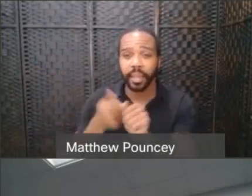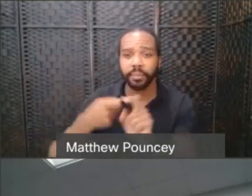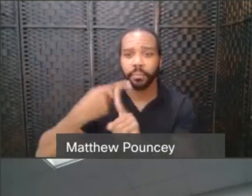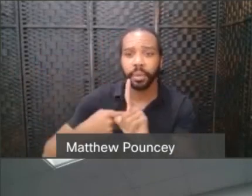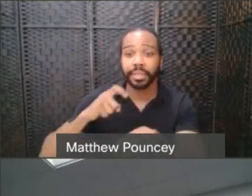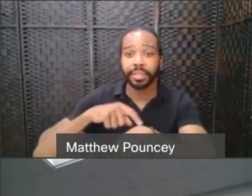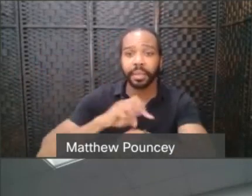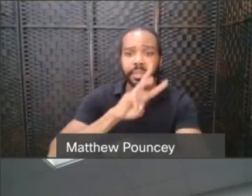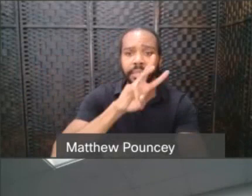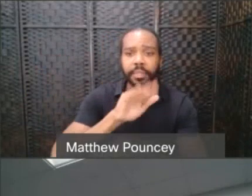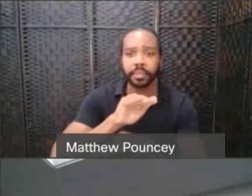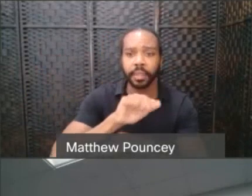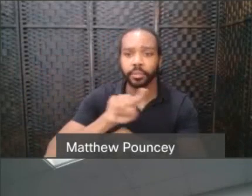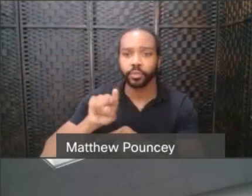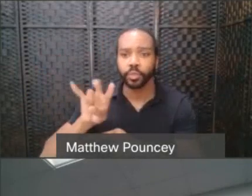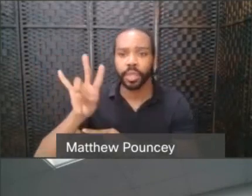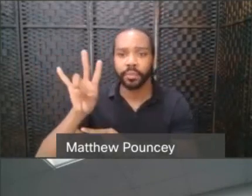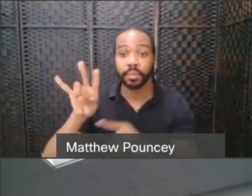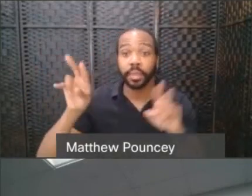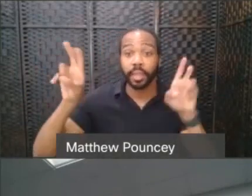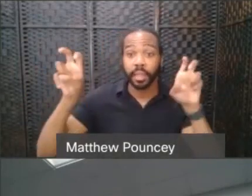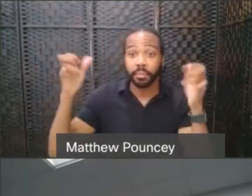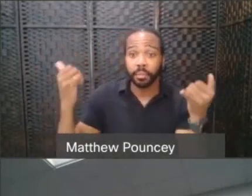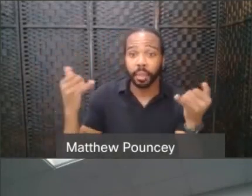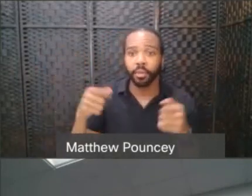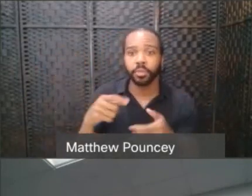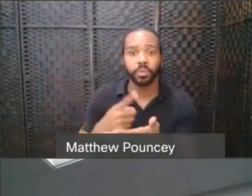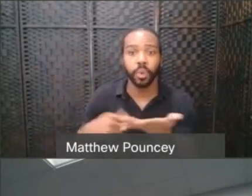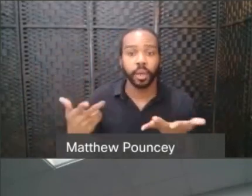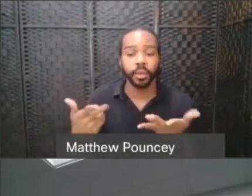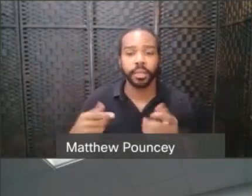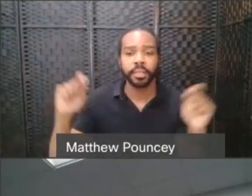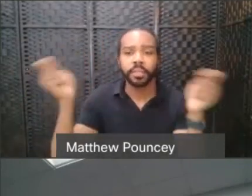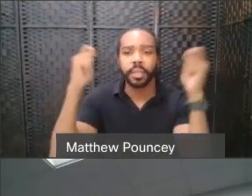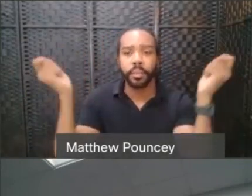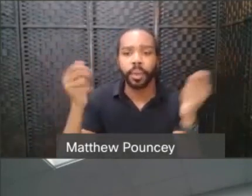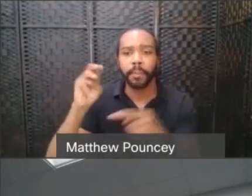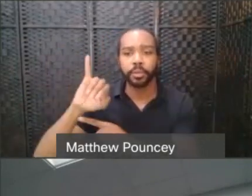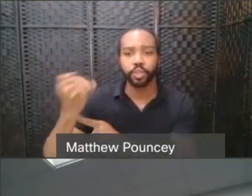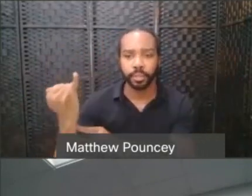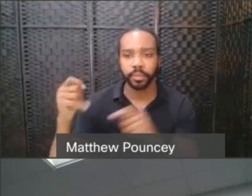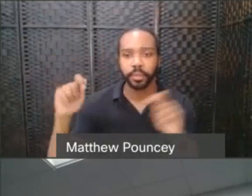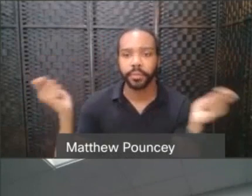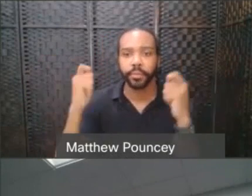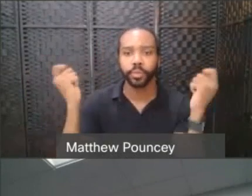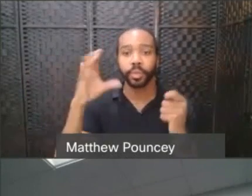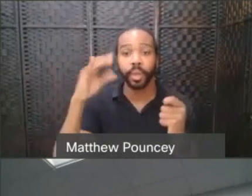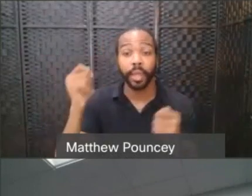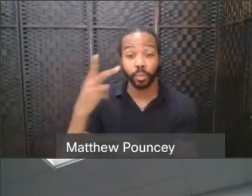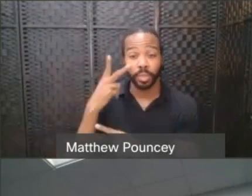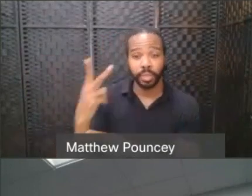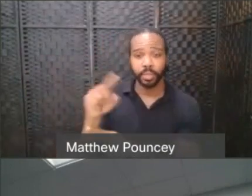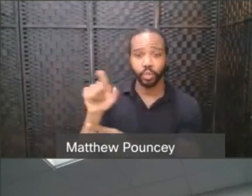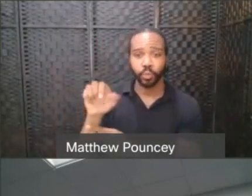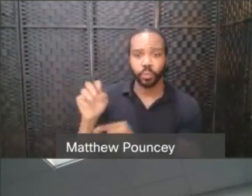theme this week is celebrating Michael Jackson's anniversary. And it's a Zoom meeting, and the link,